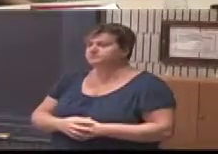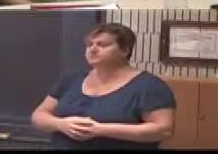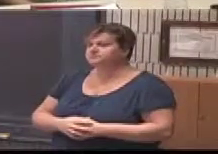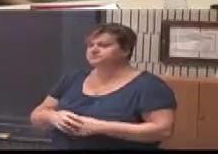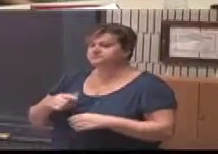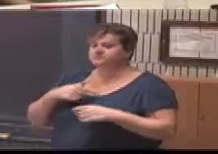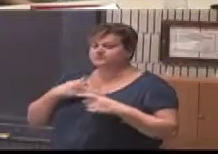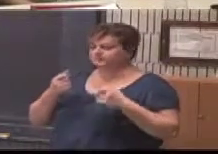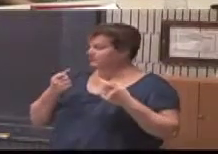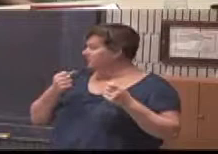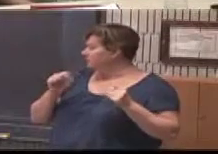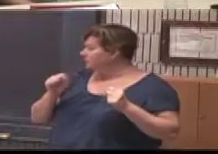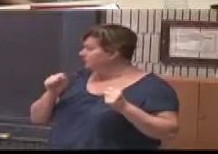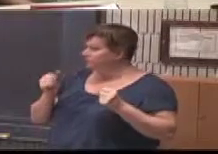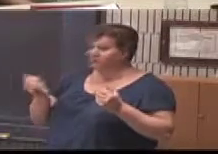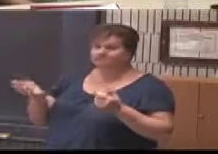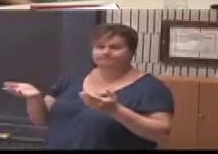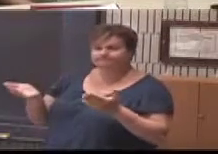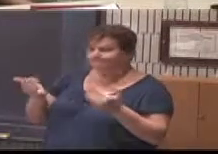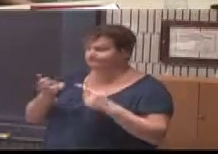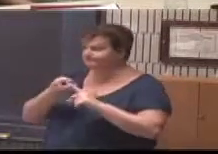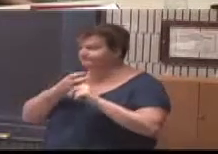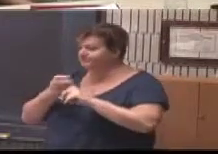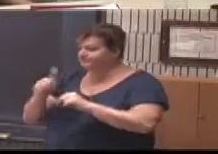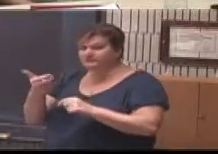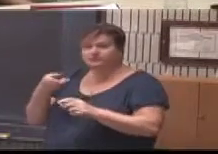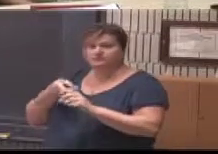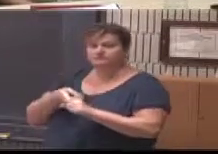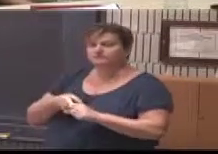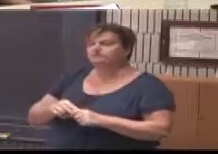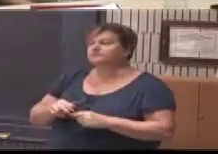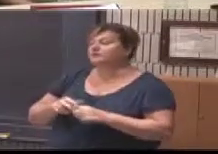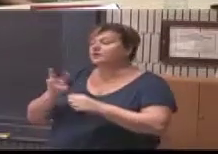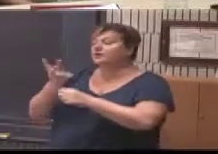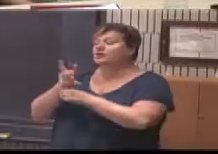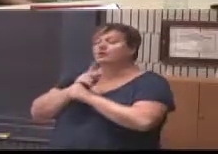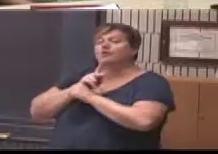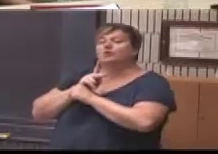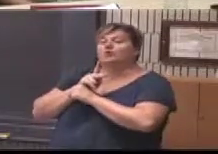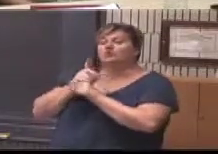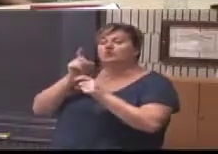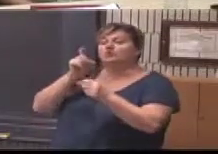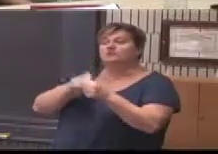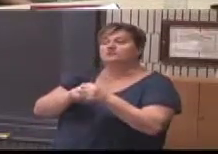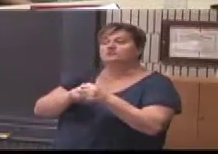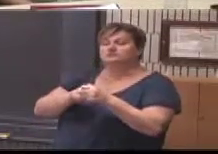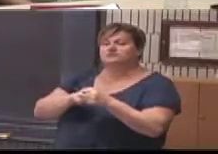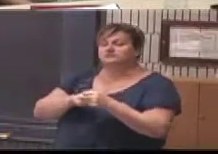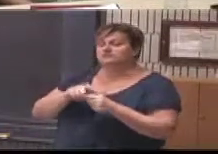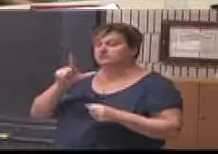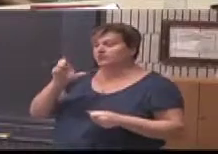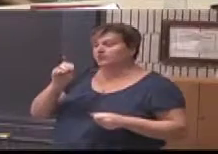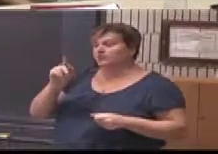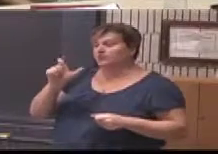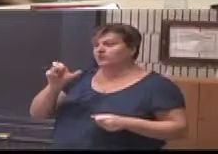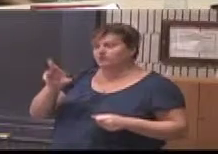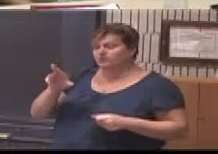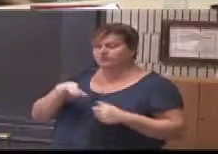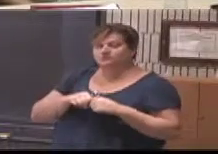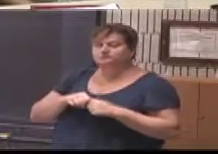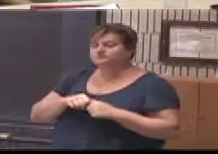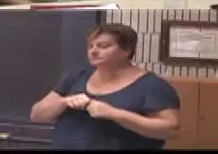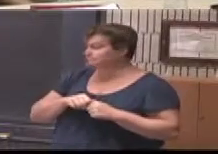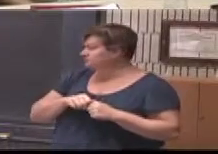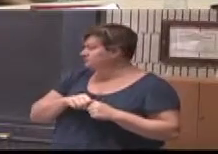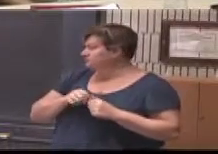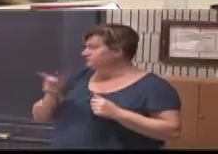I try to get others to participate in too. The loaner closet she mentioned, we have definitely benefited from, because what happens